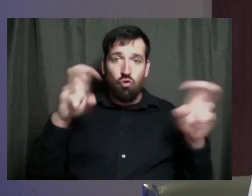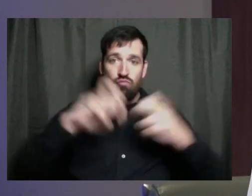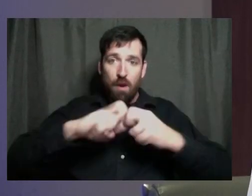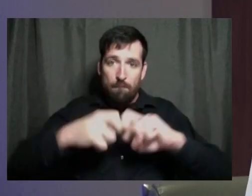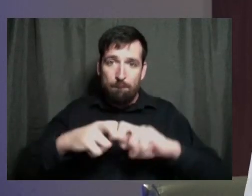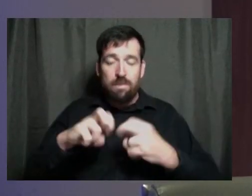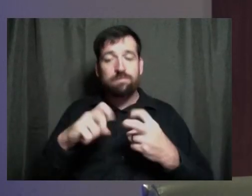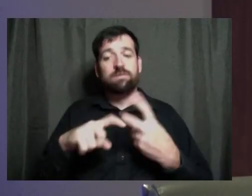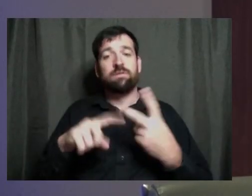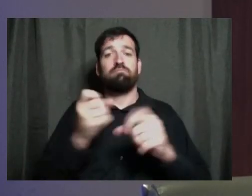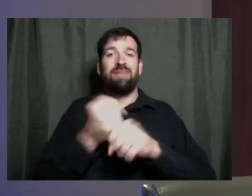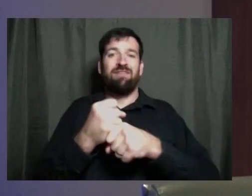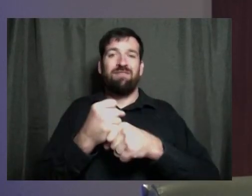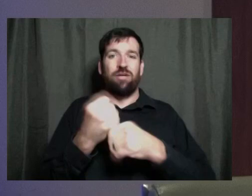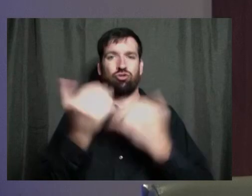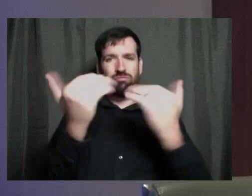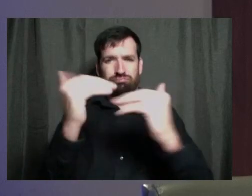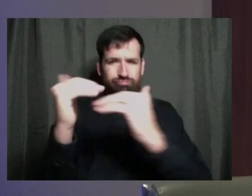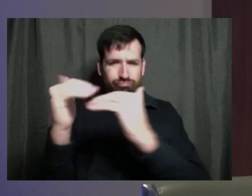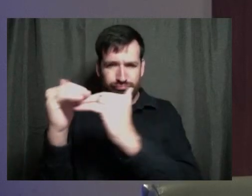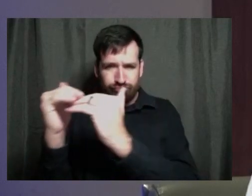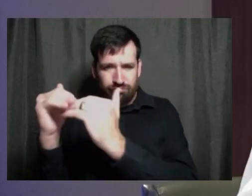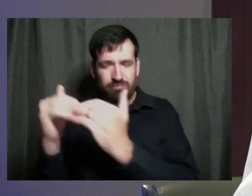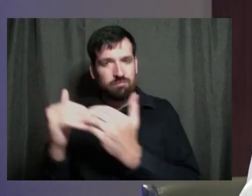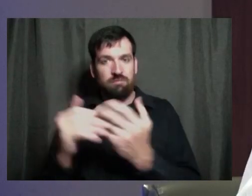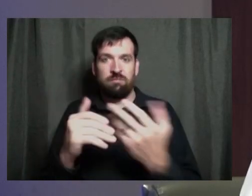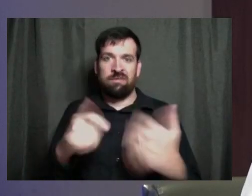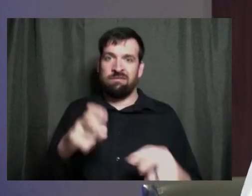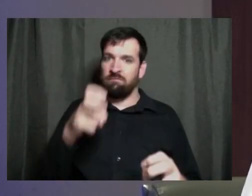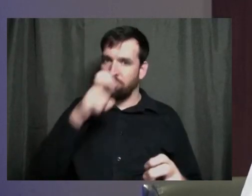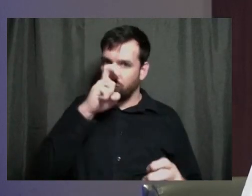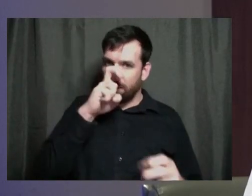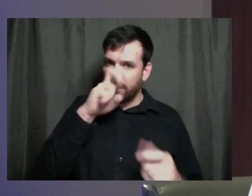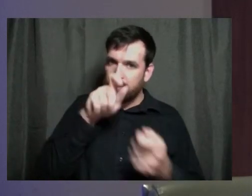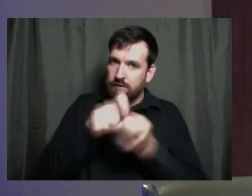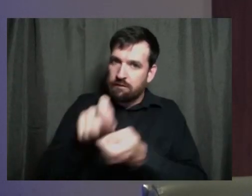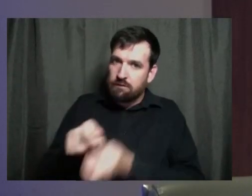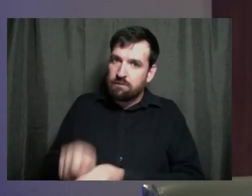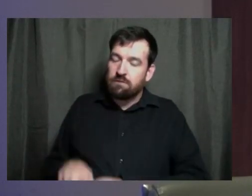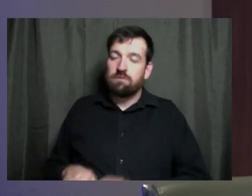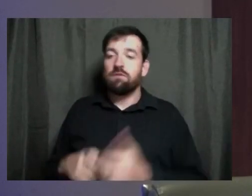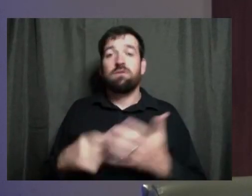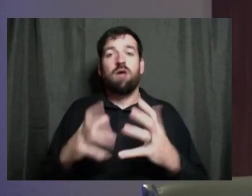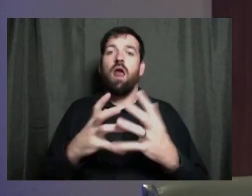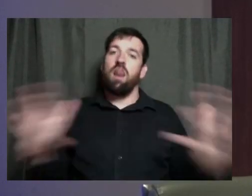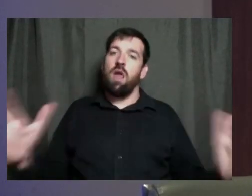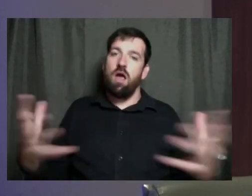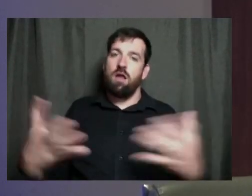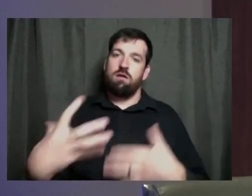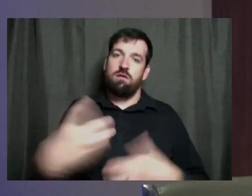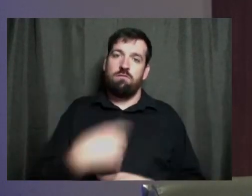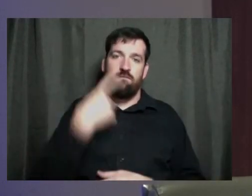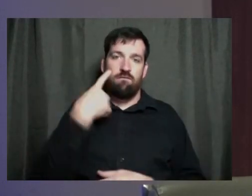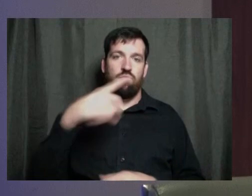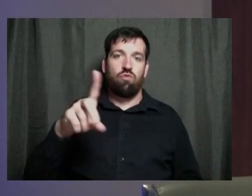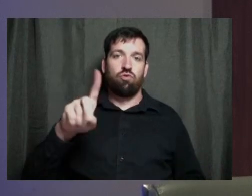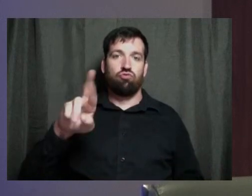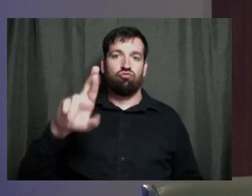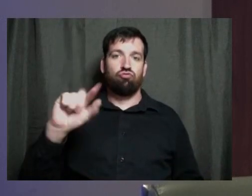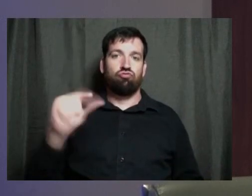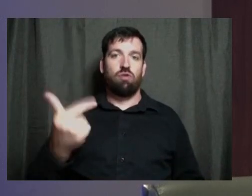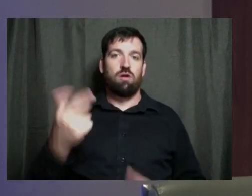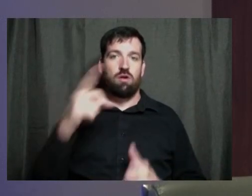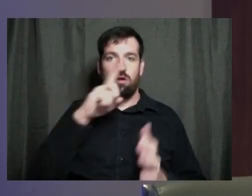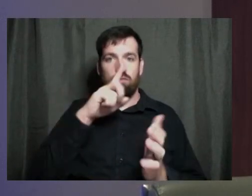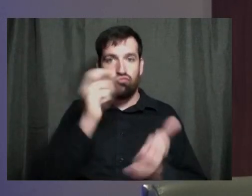manufacturing is within a very tight, narrow range. I mean, there's a lot that goes into a drug approval. And so